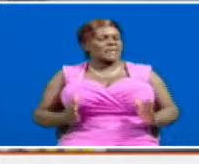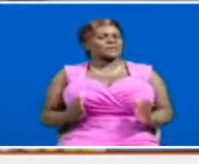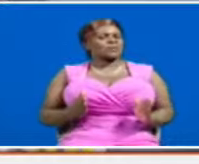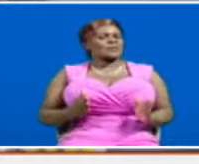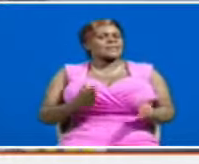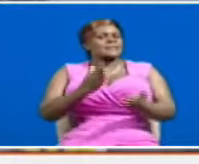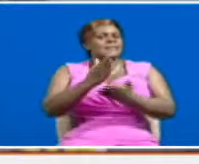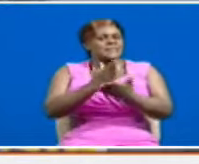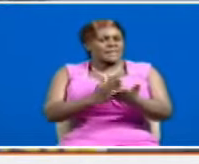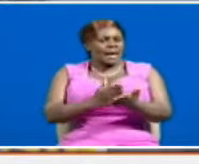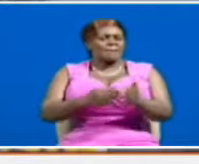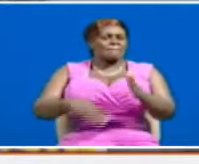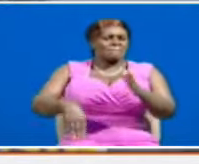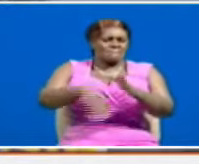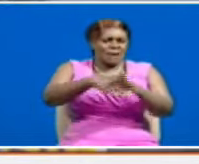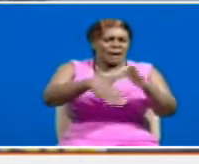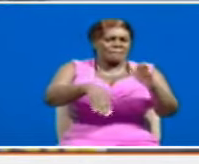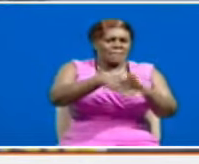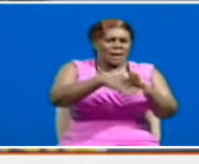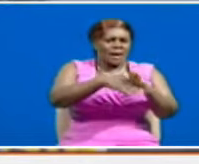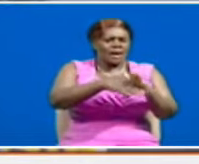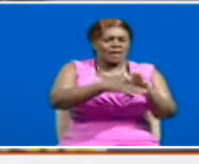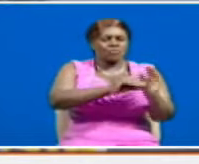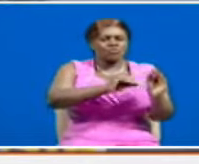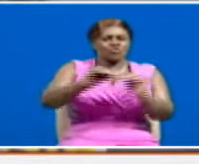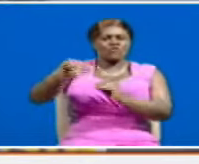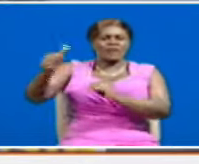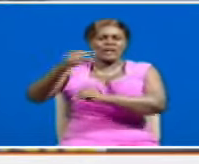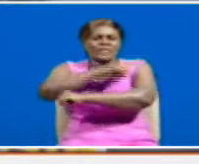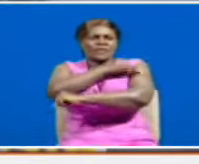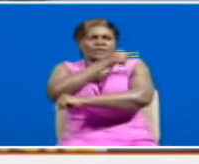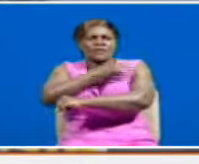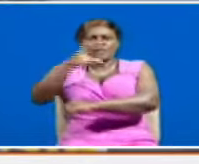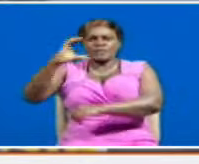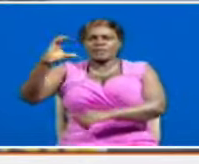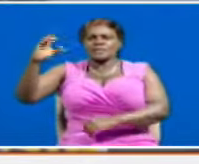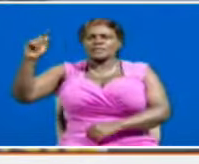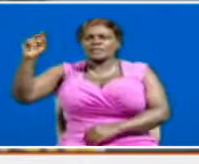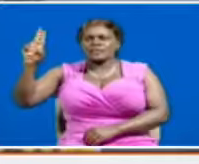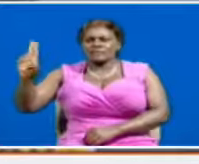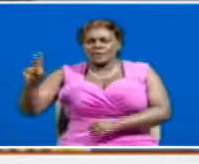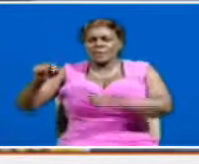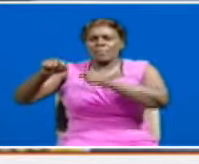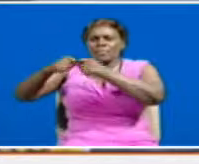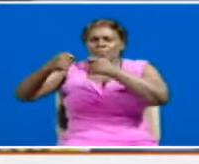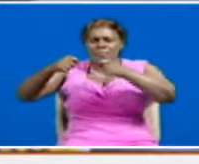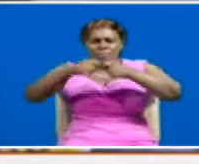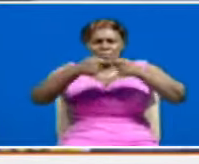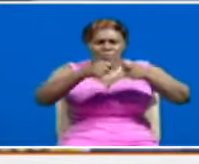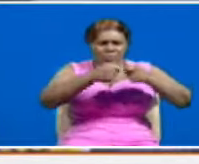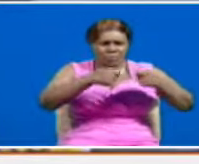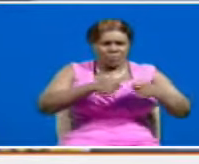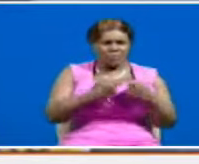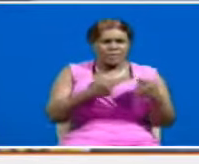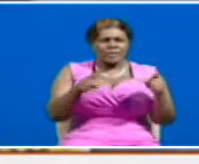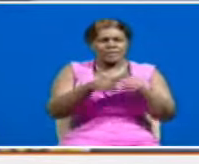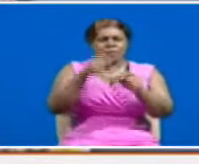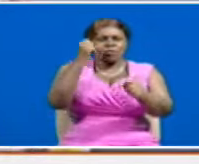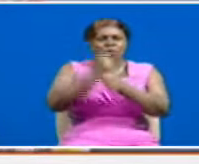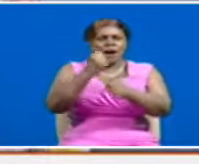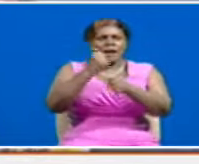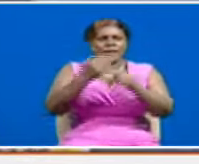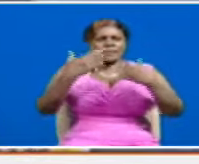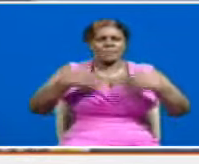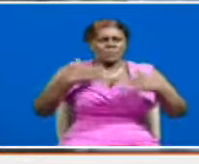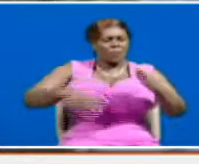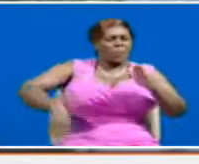some of them were forcefully discharged. The CCTV cameras were damaged and the staff